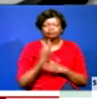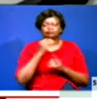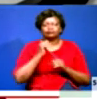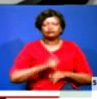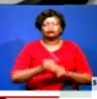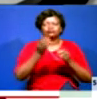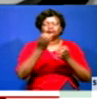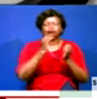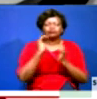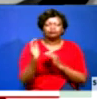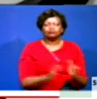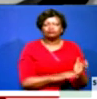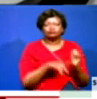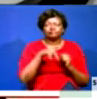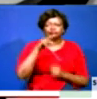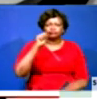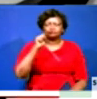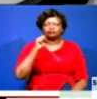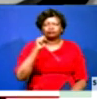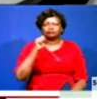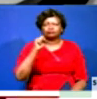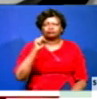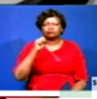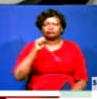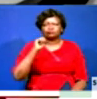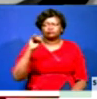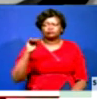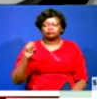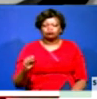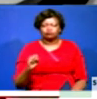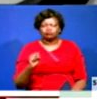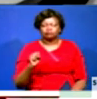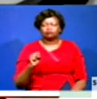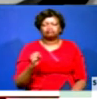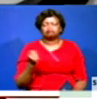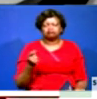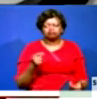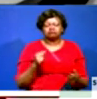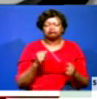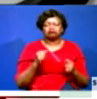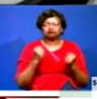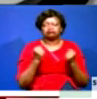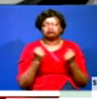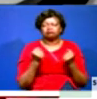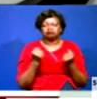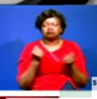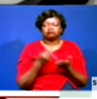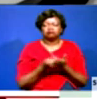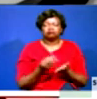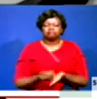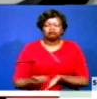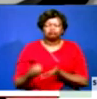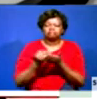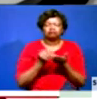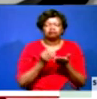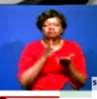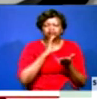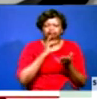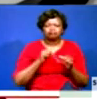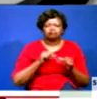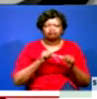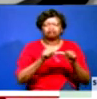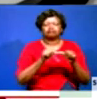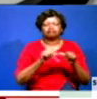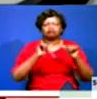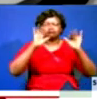Economic Planning Principal Secretary James Muhati, fiscal stability, revenue mobilization and debt sustainability are paramount